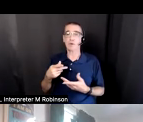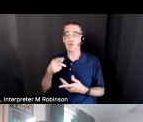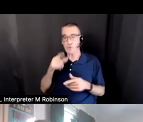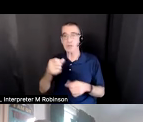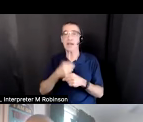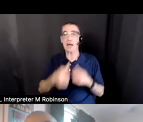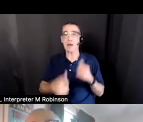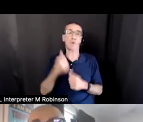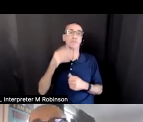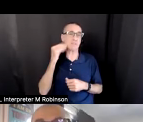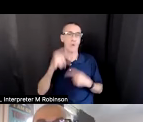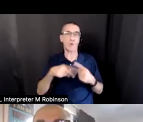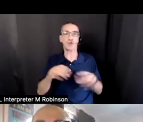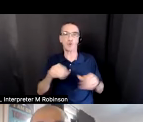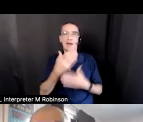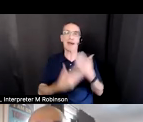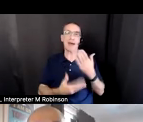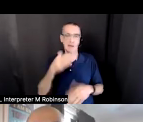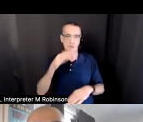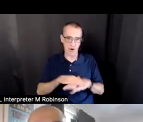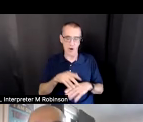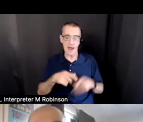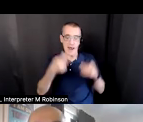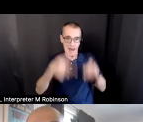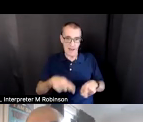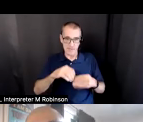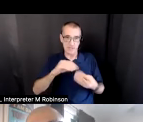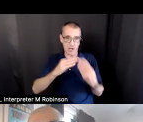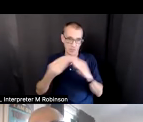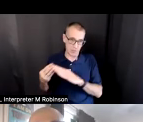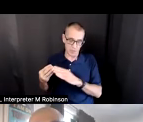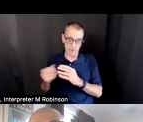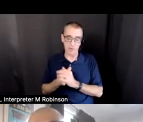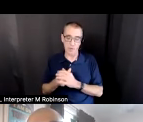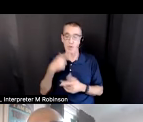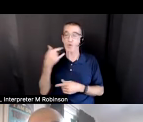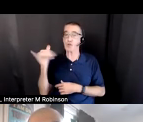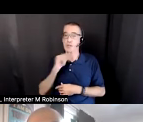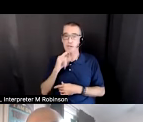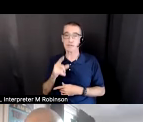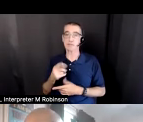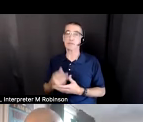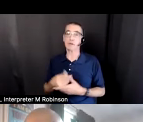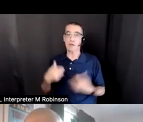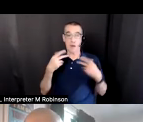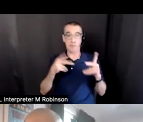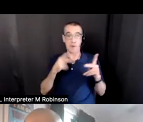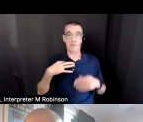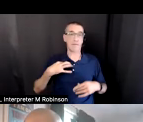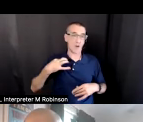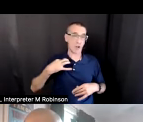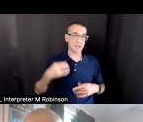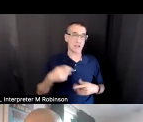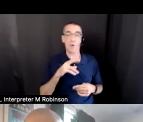most experience when you're doing hands-on. It happens in the community. And so what this looks like is, young people volunteering